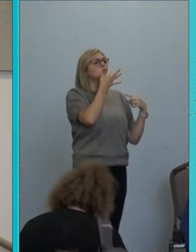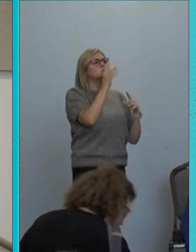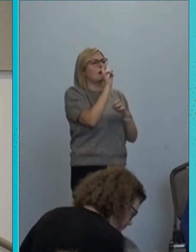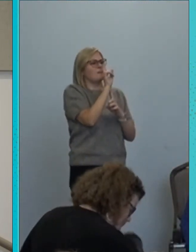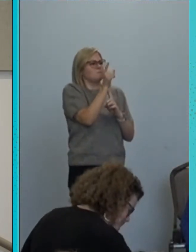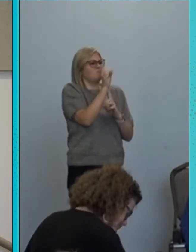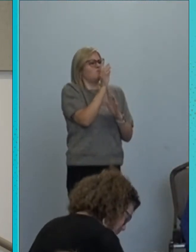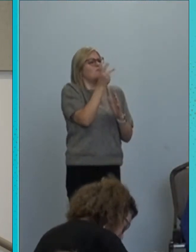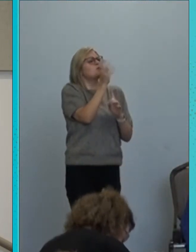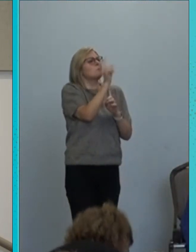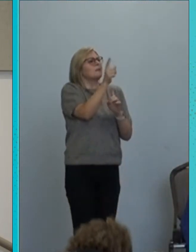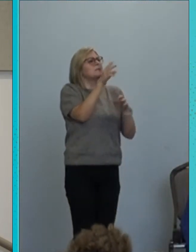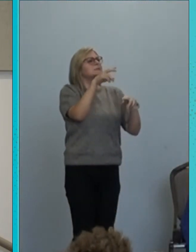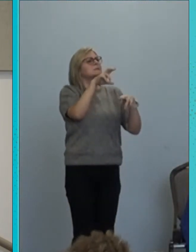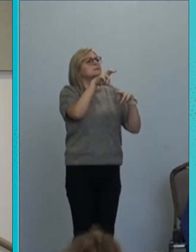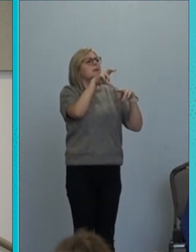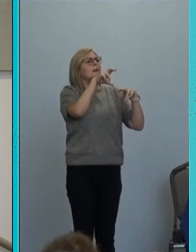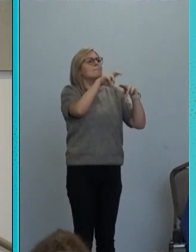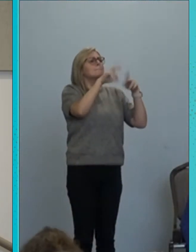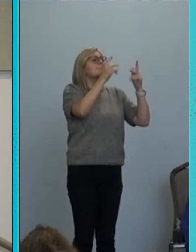his author talk.